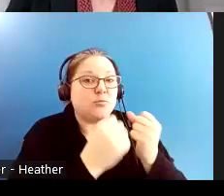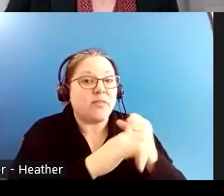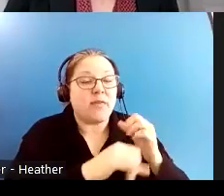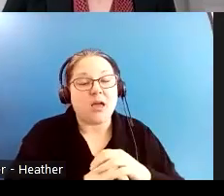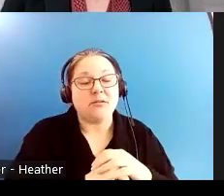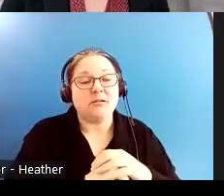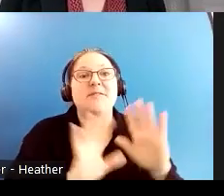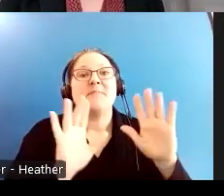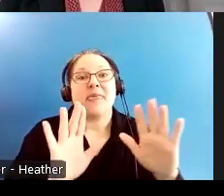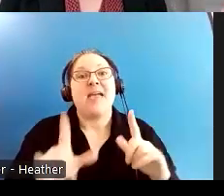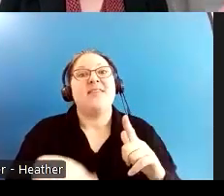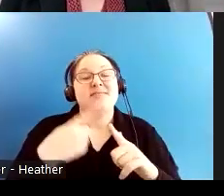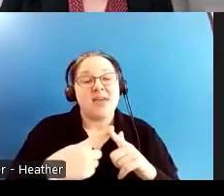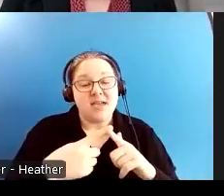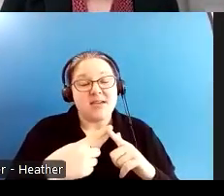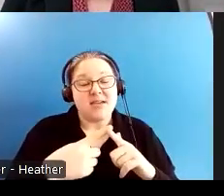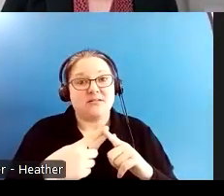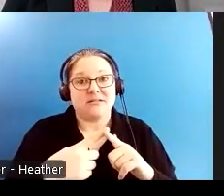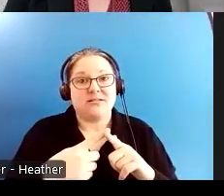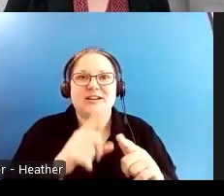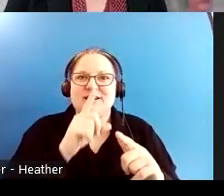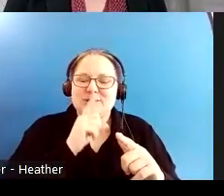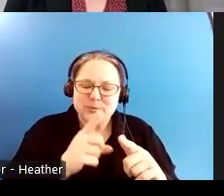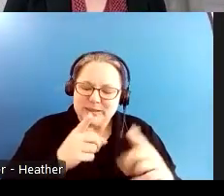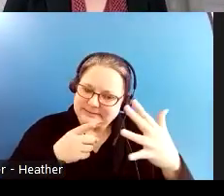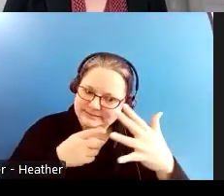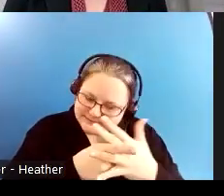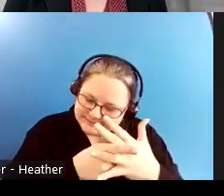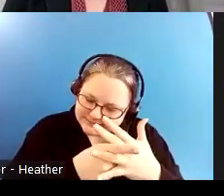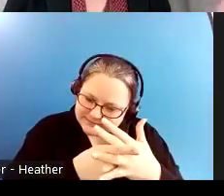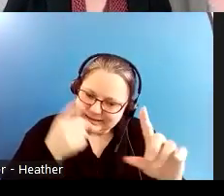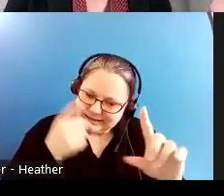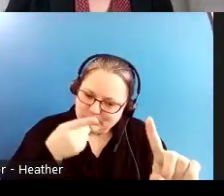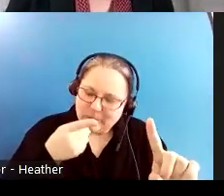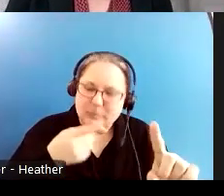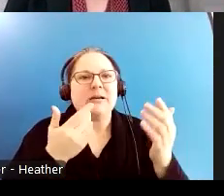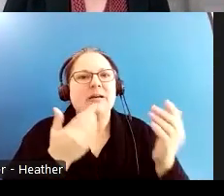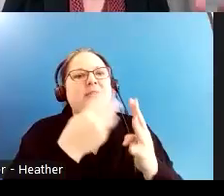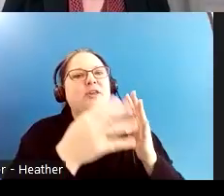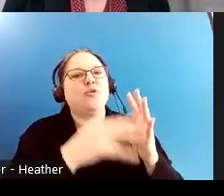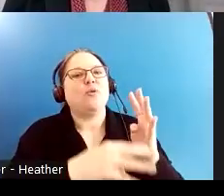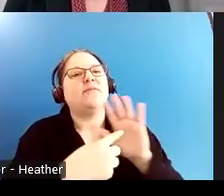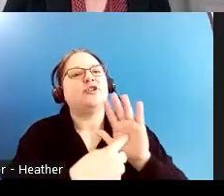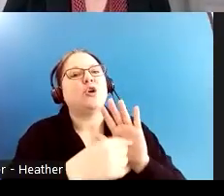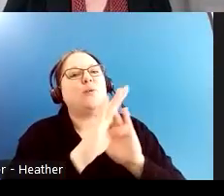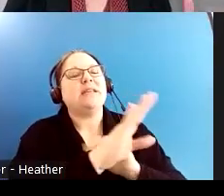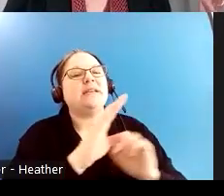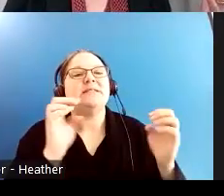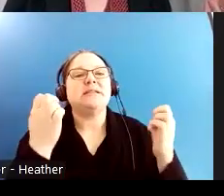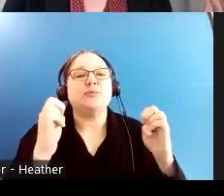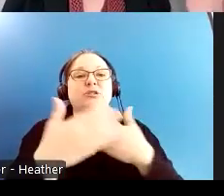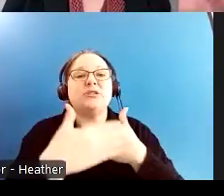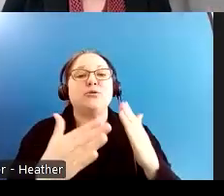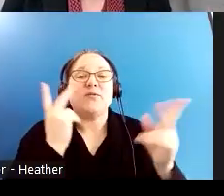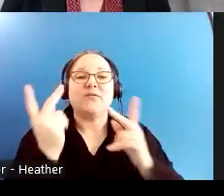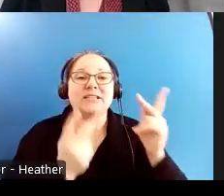And then just to like drive home this point, this is a graph showing his hospital utilization, the ED visits, and